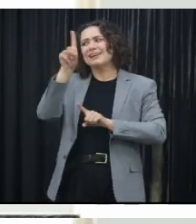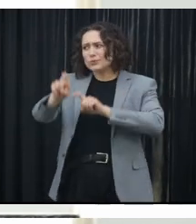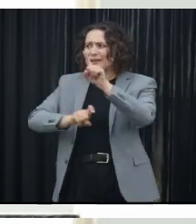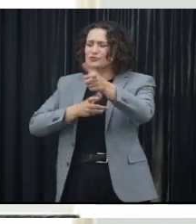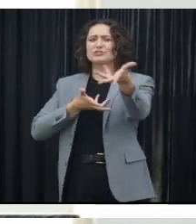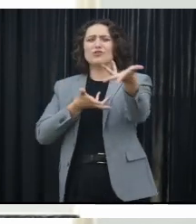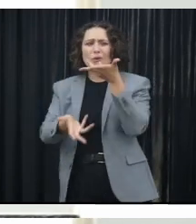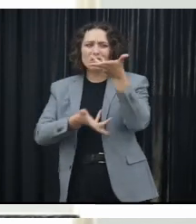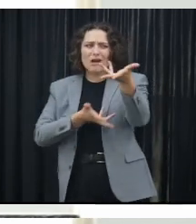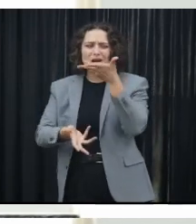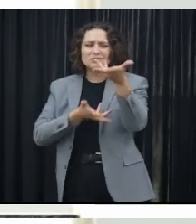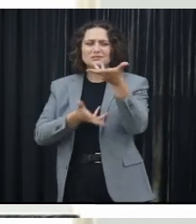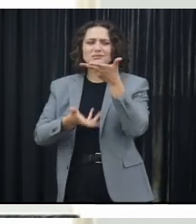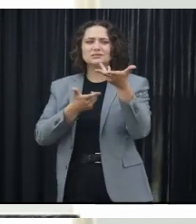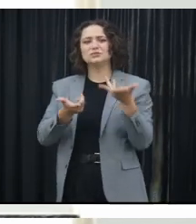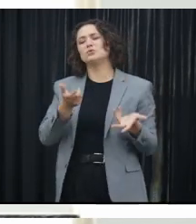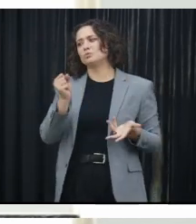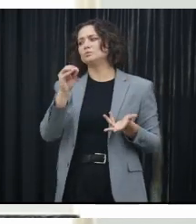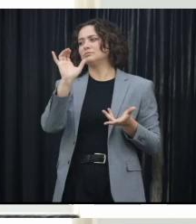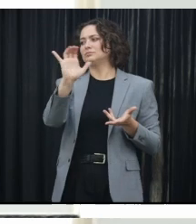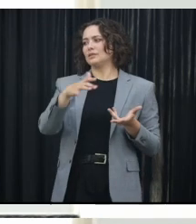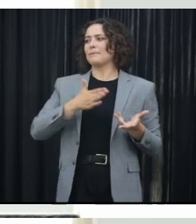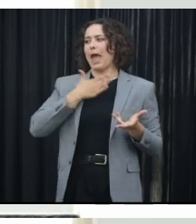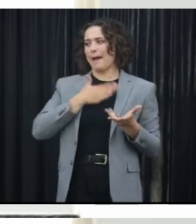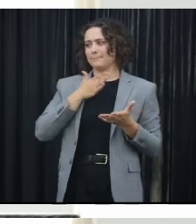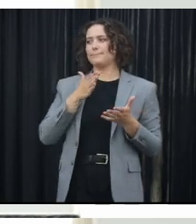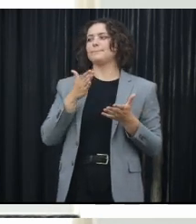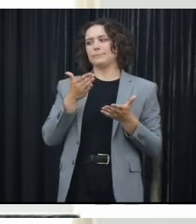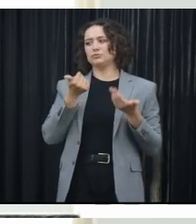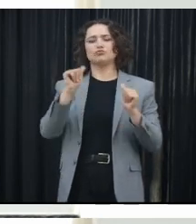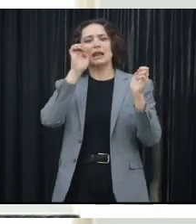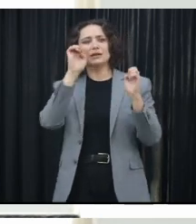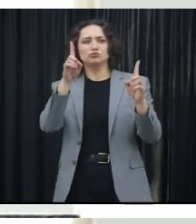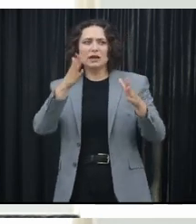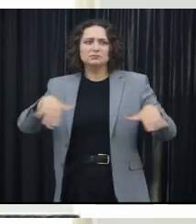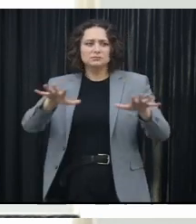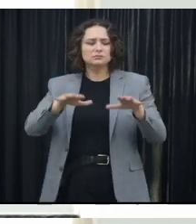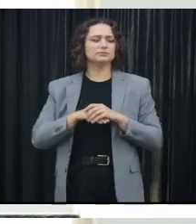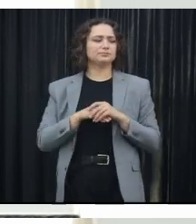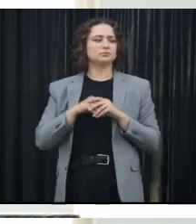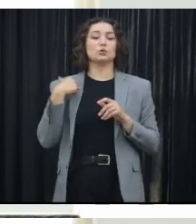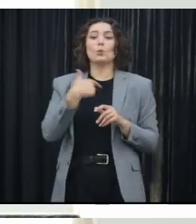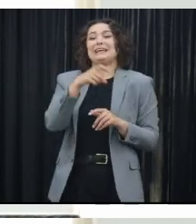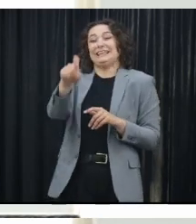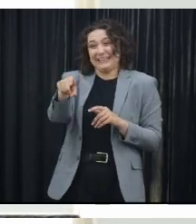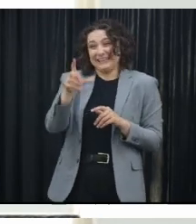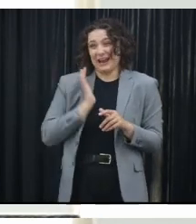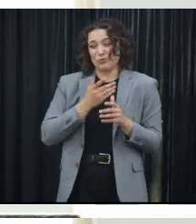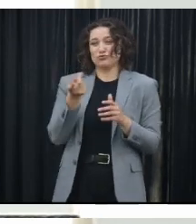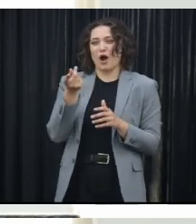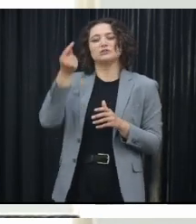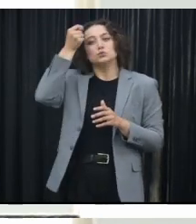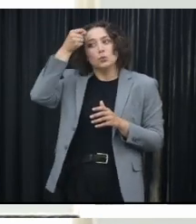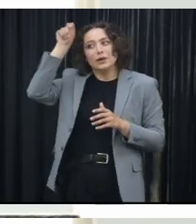us. We're happy to educate. That's the biggest thing, is we need our dog. Twinkie, my